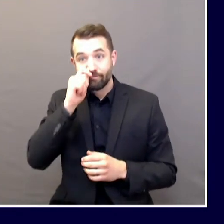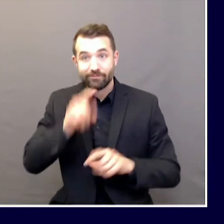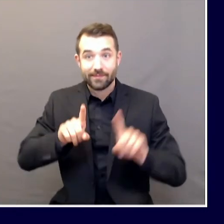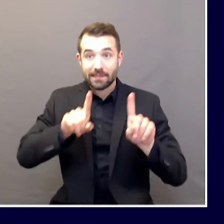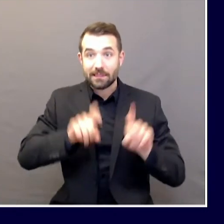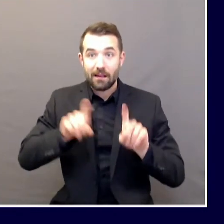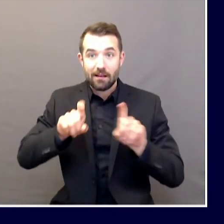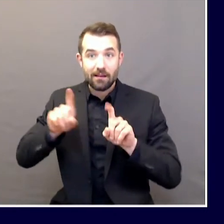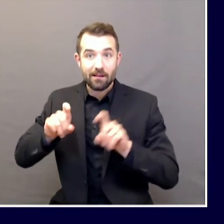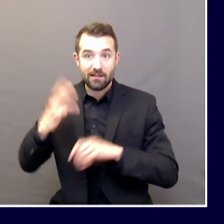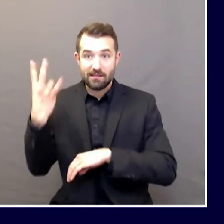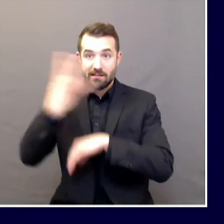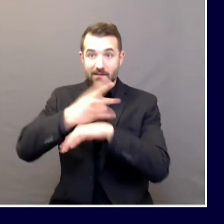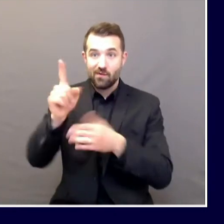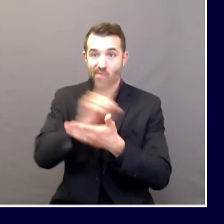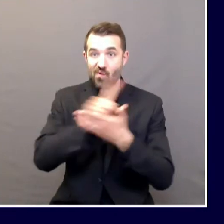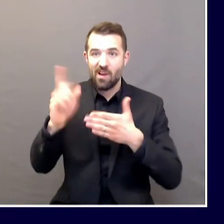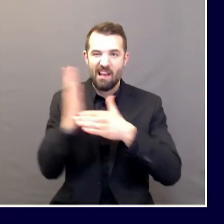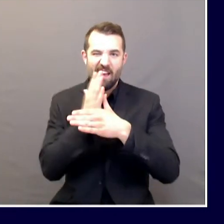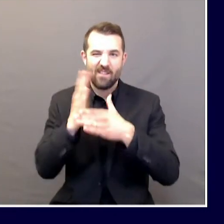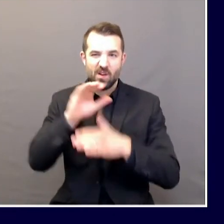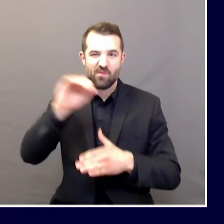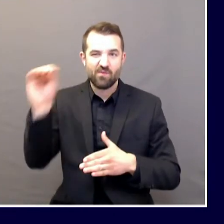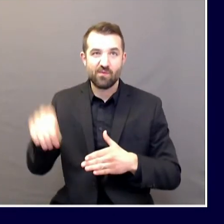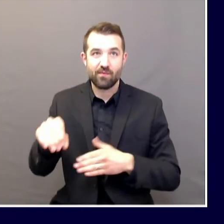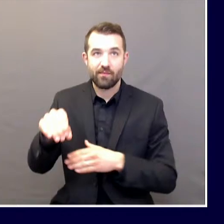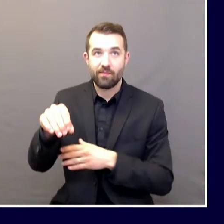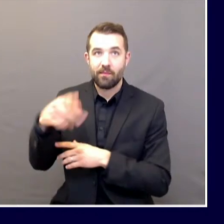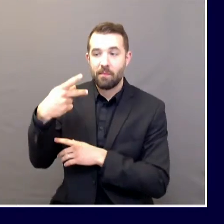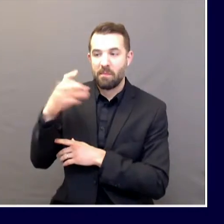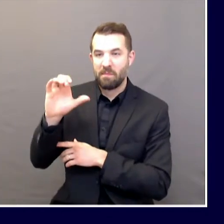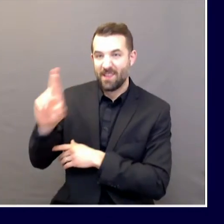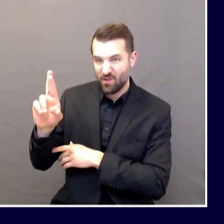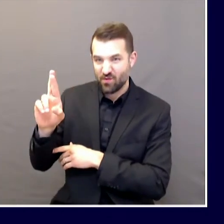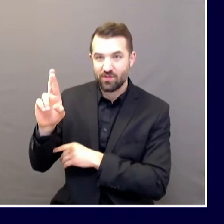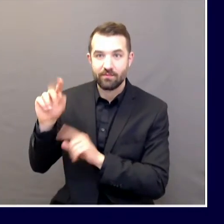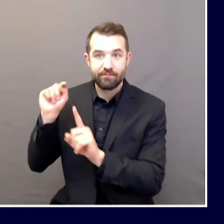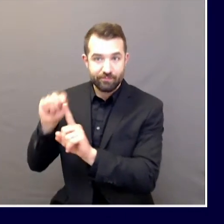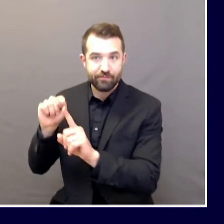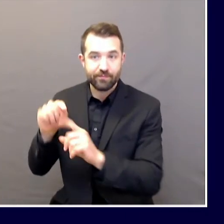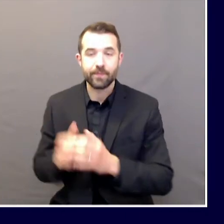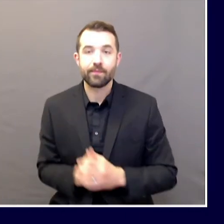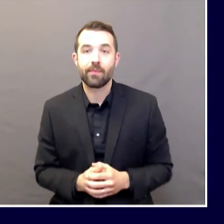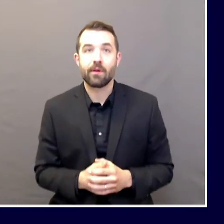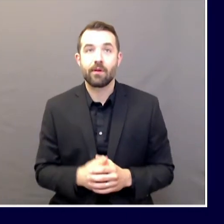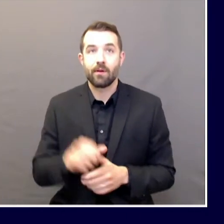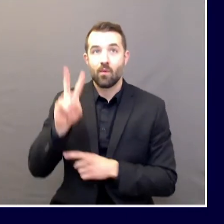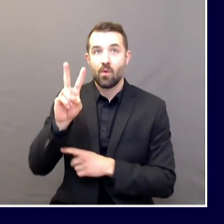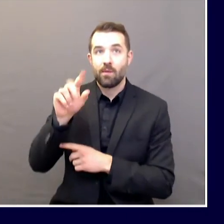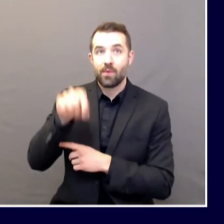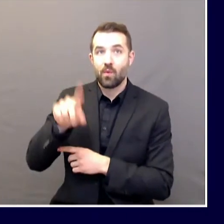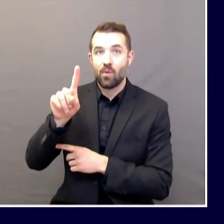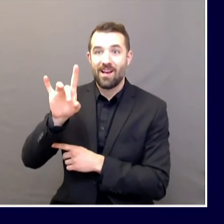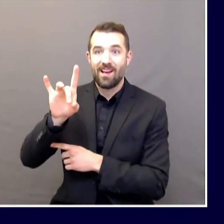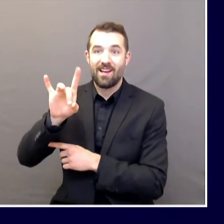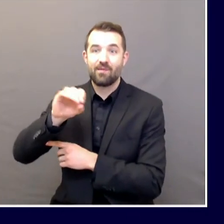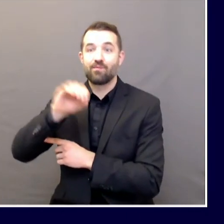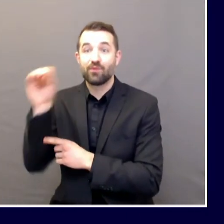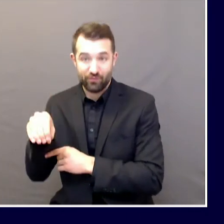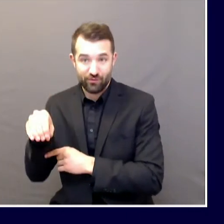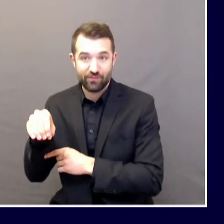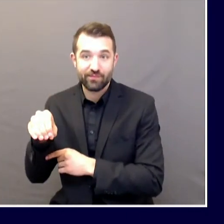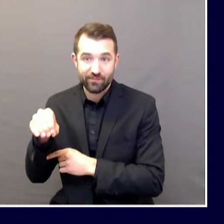test positivity rate for PCR tests now stands at about 2.18%, and